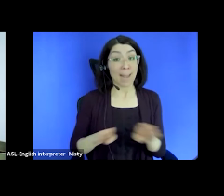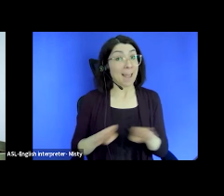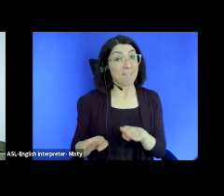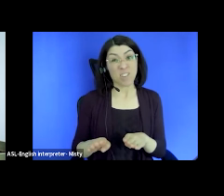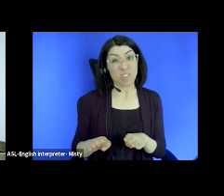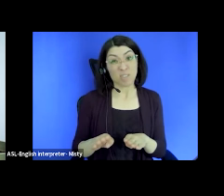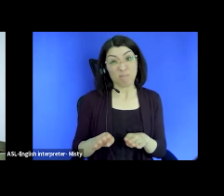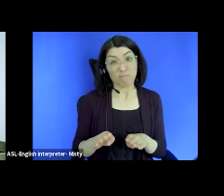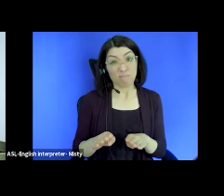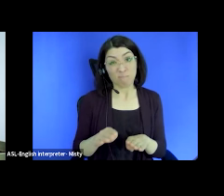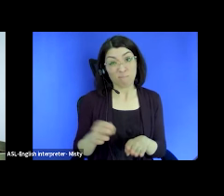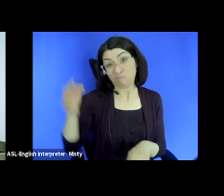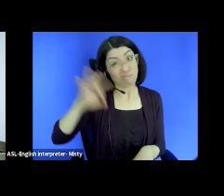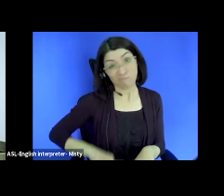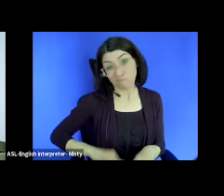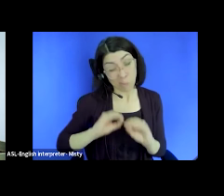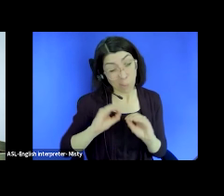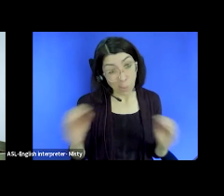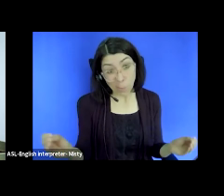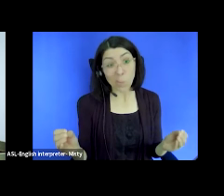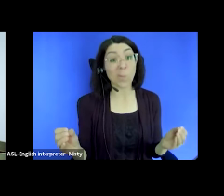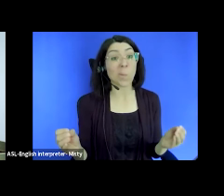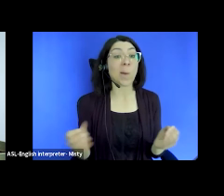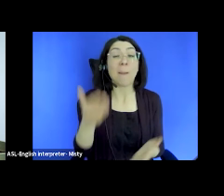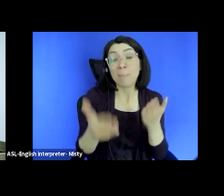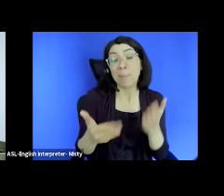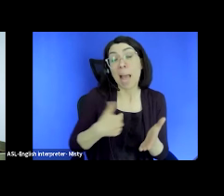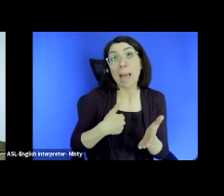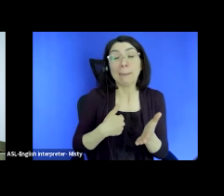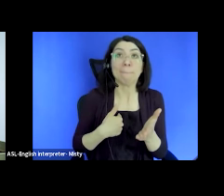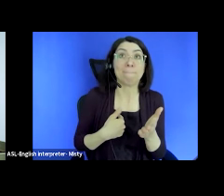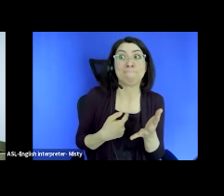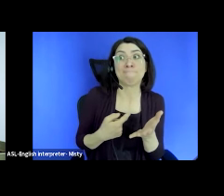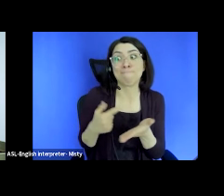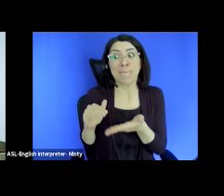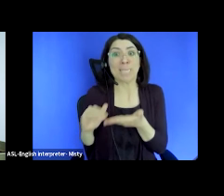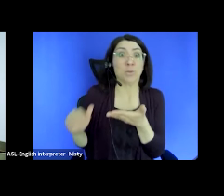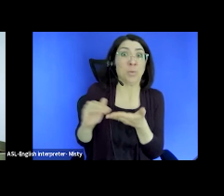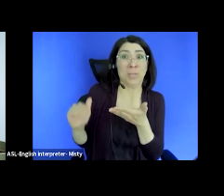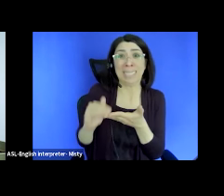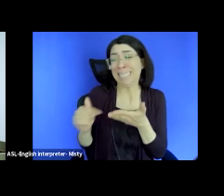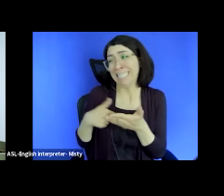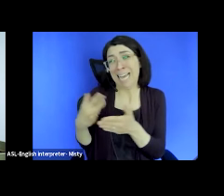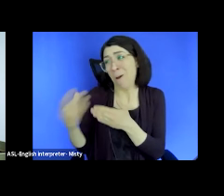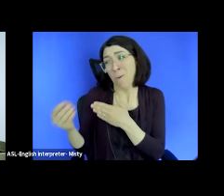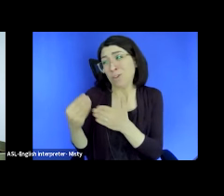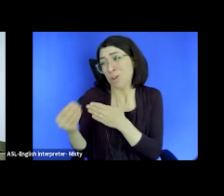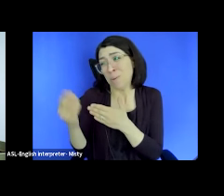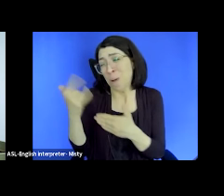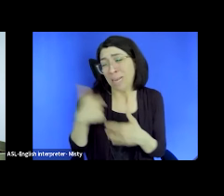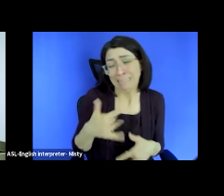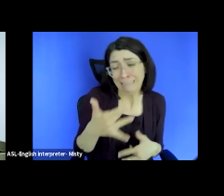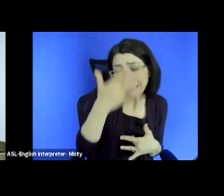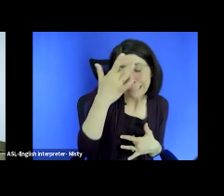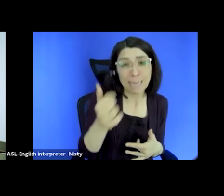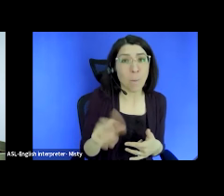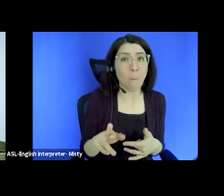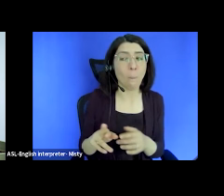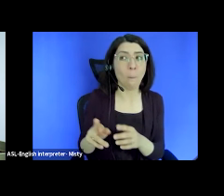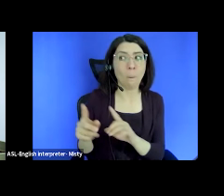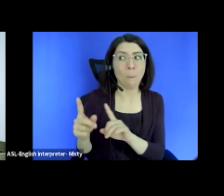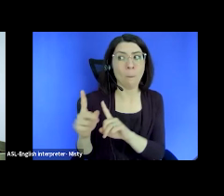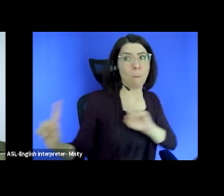and some things that you might have done. Perhaps you're making up excuses, you pretend to be sick, you avoid her until it's too late because you just don't want to deal